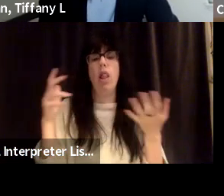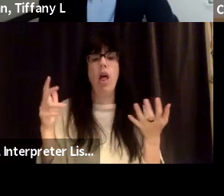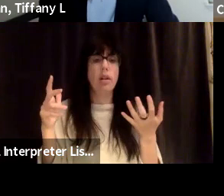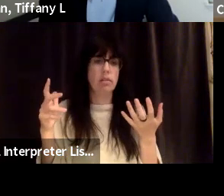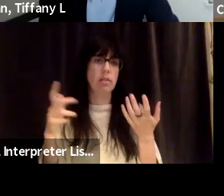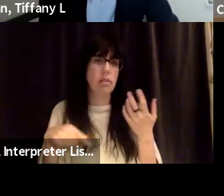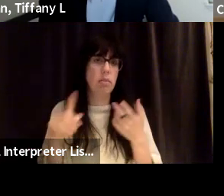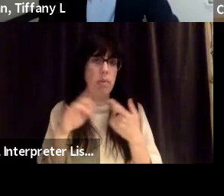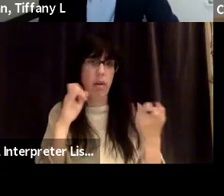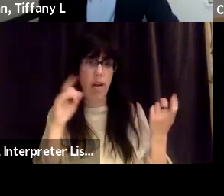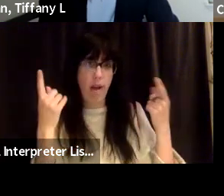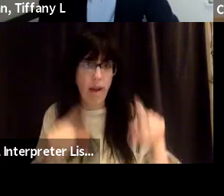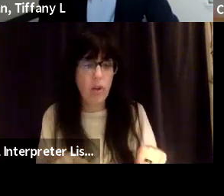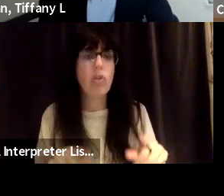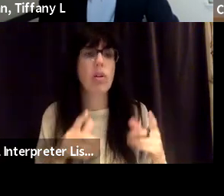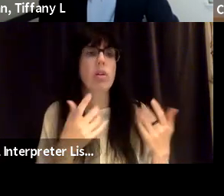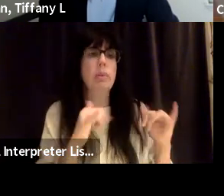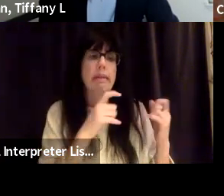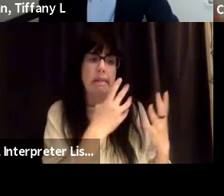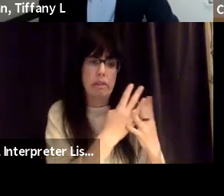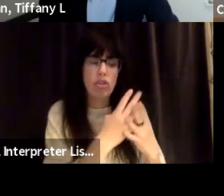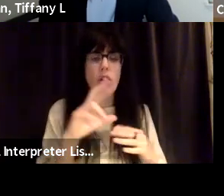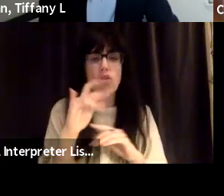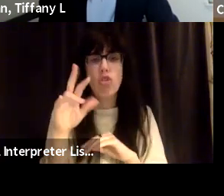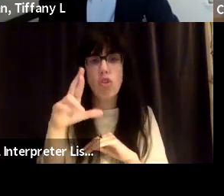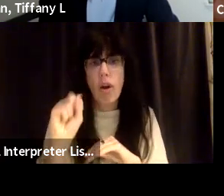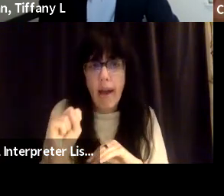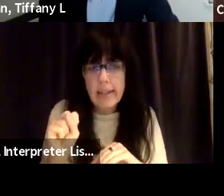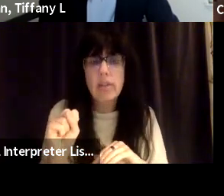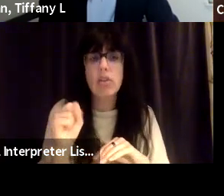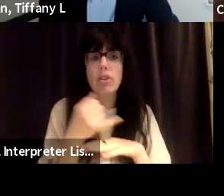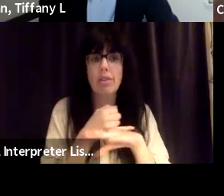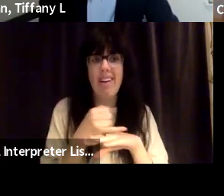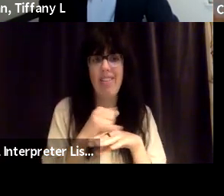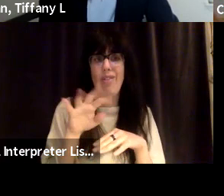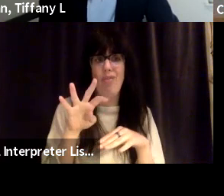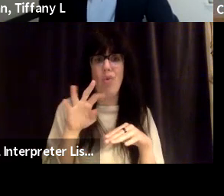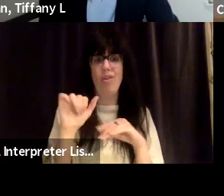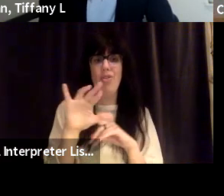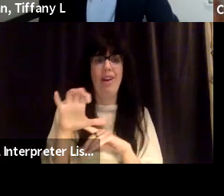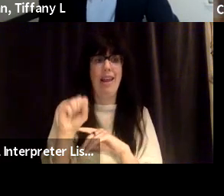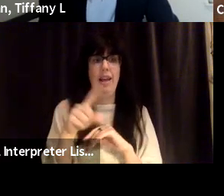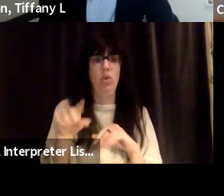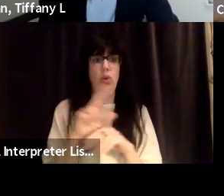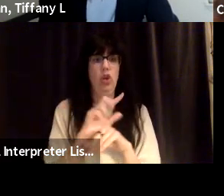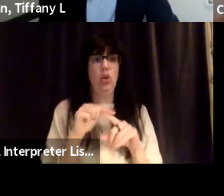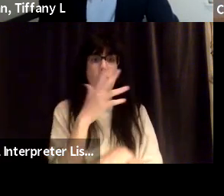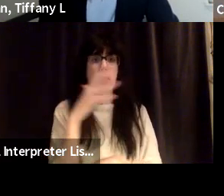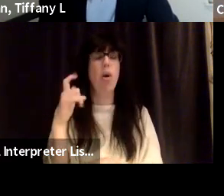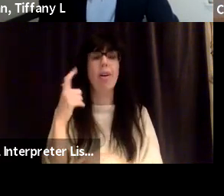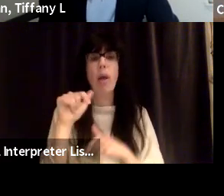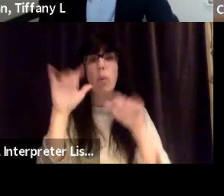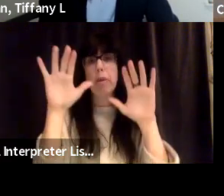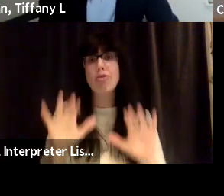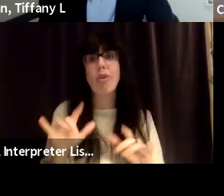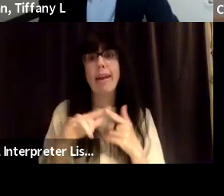do agree that we don't need any new jails. And if anything, Rikers Island being a 400-acre piece of land that we can have as park space would be a great addition